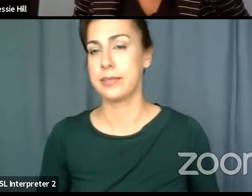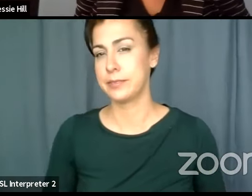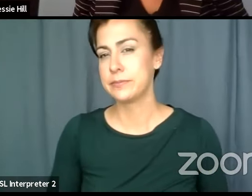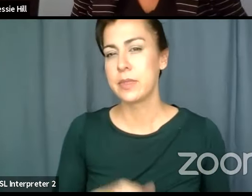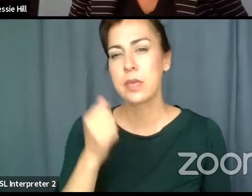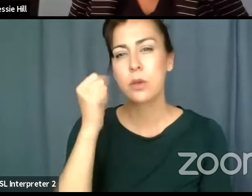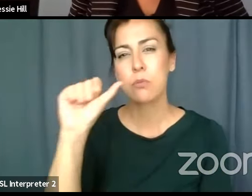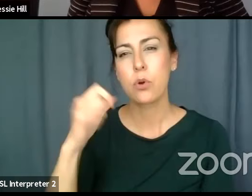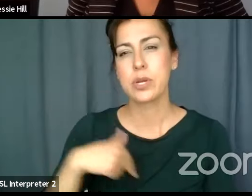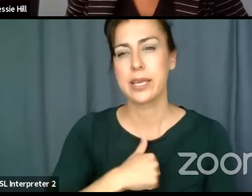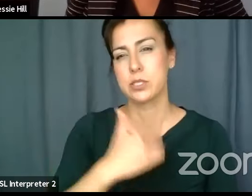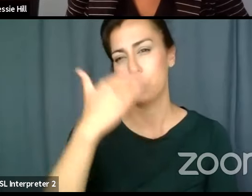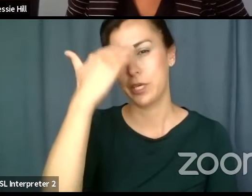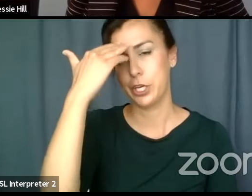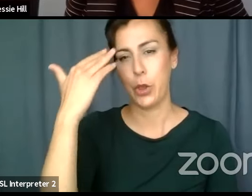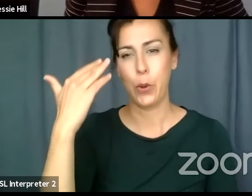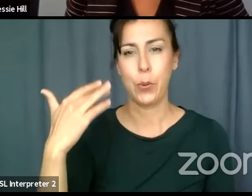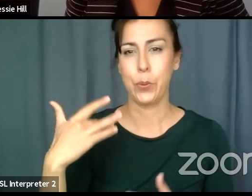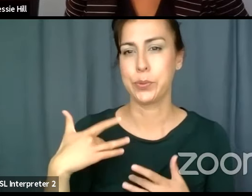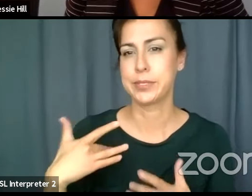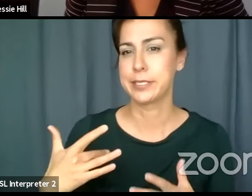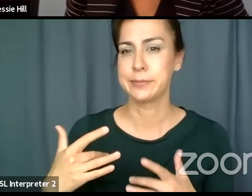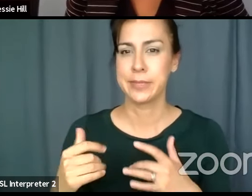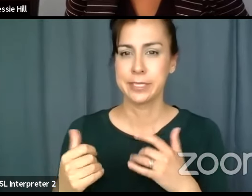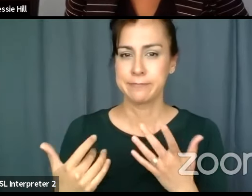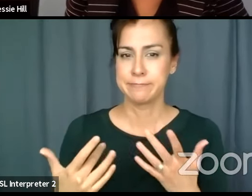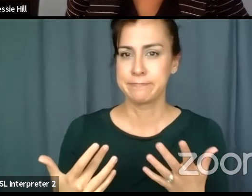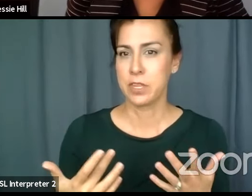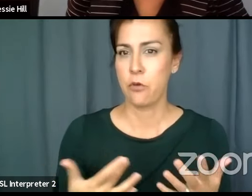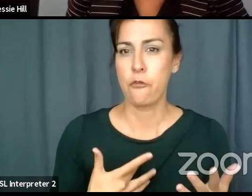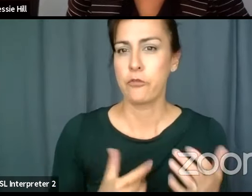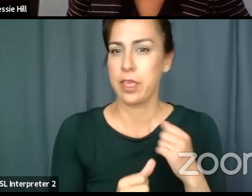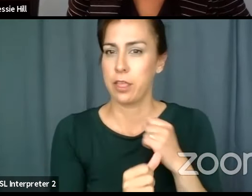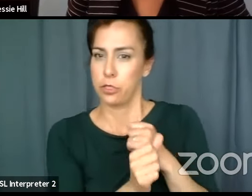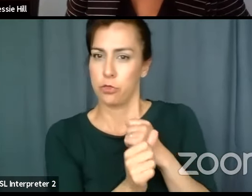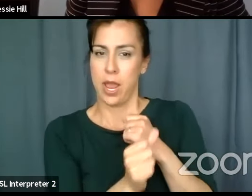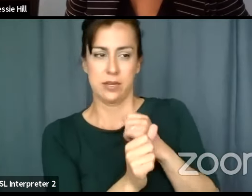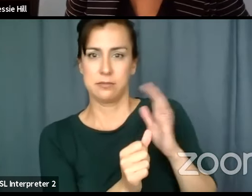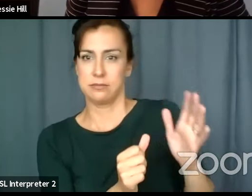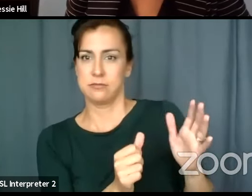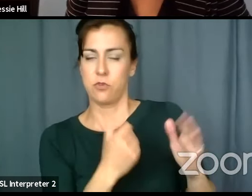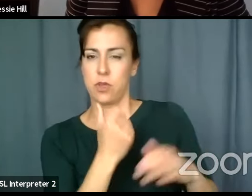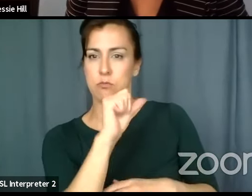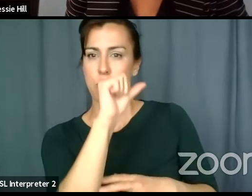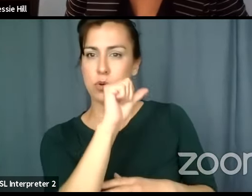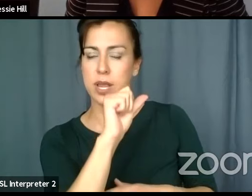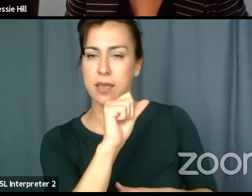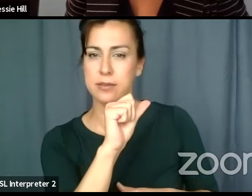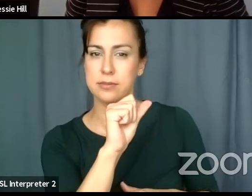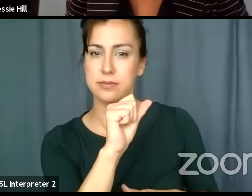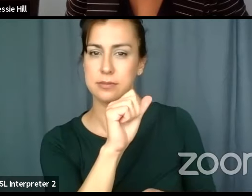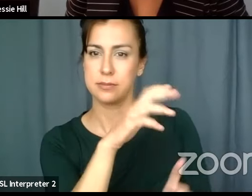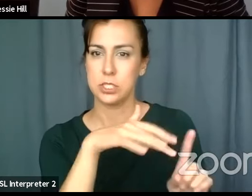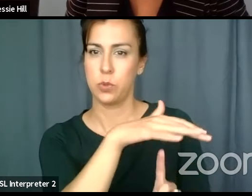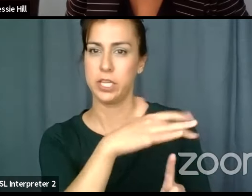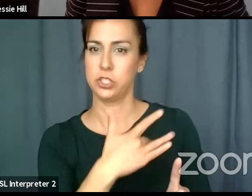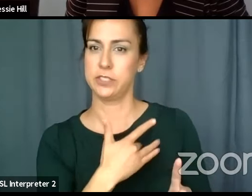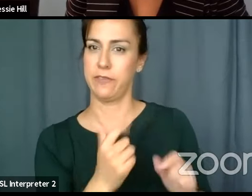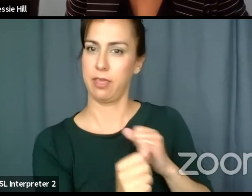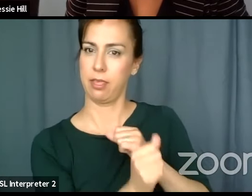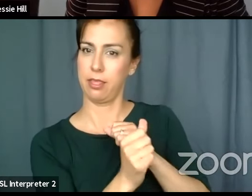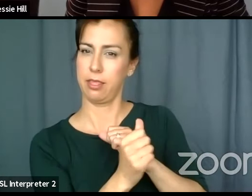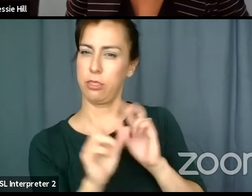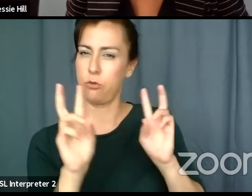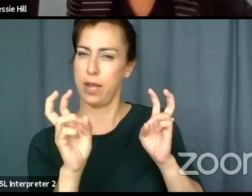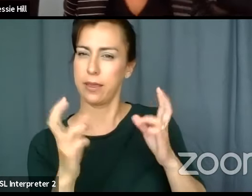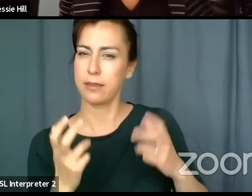considered threatening to actors who are charged making specific protest situations and protest situations. And we also